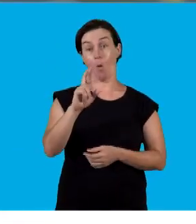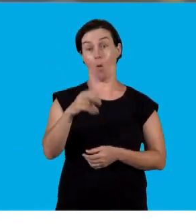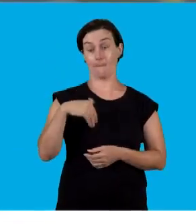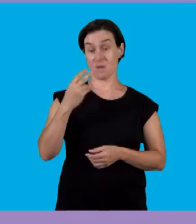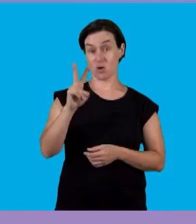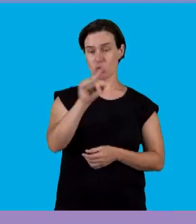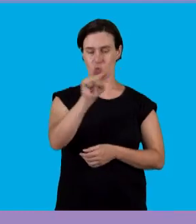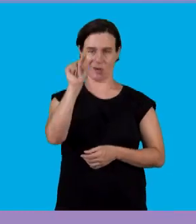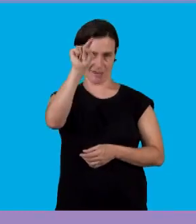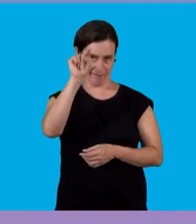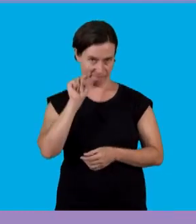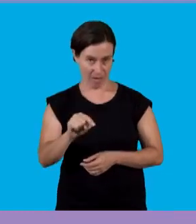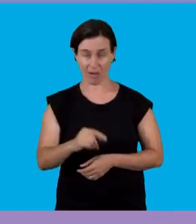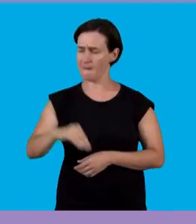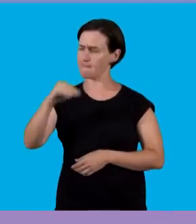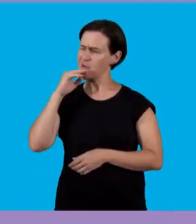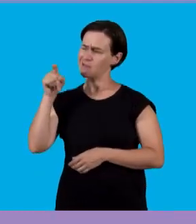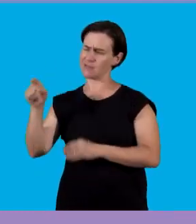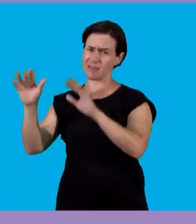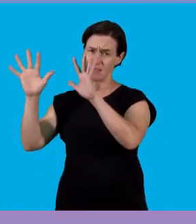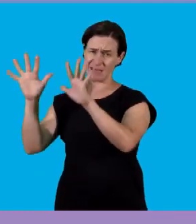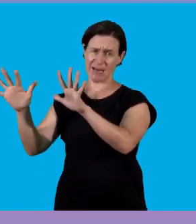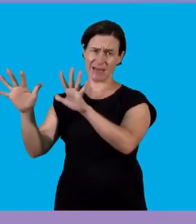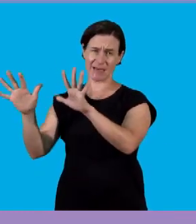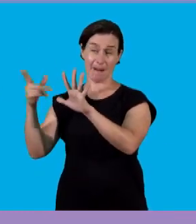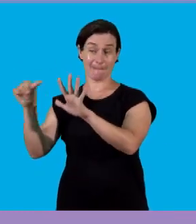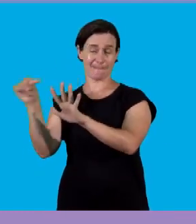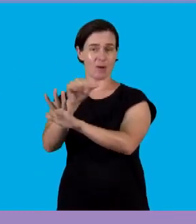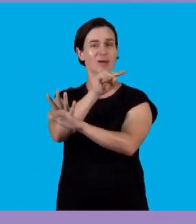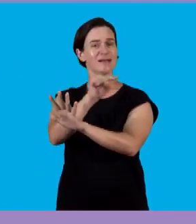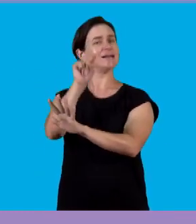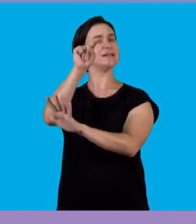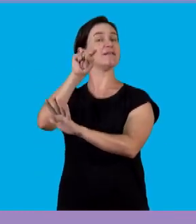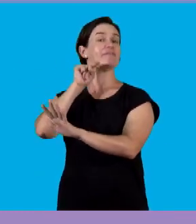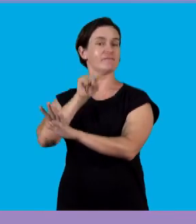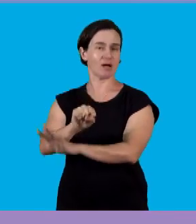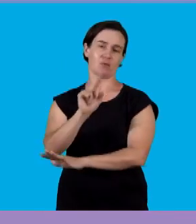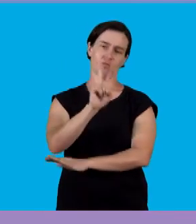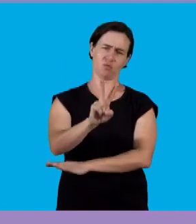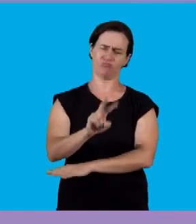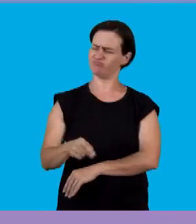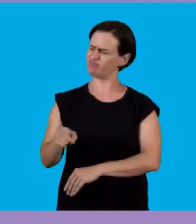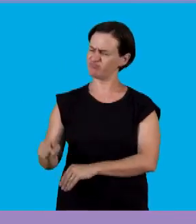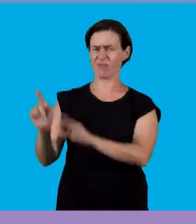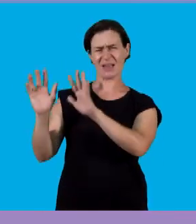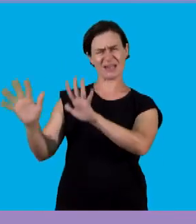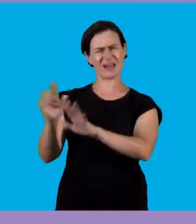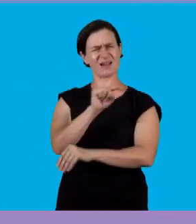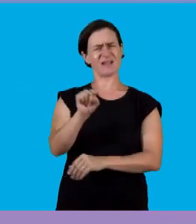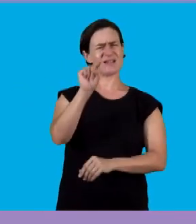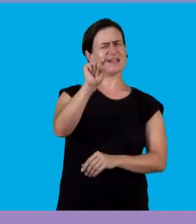going to take that 10 and we are going to divide it by 2. So what is 10 divided